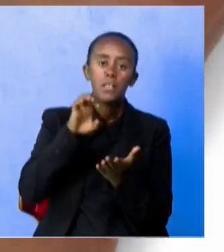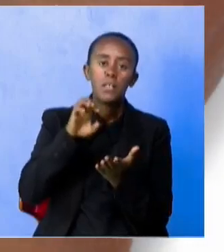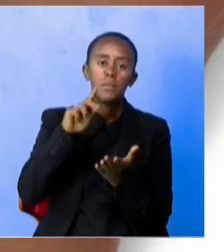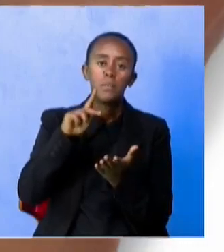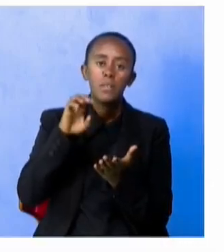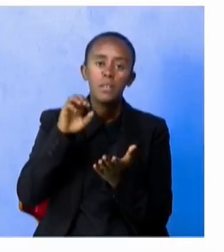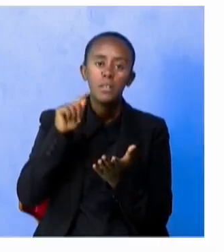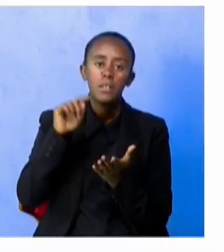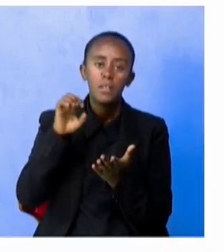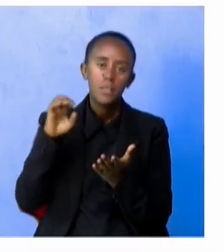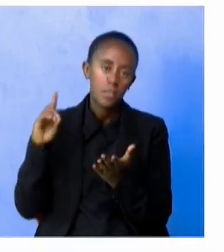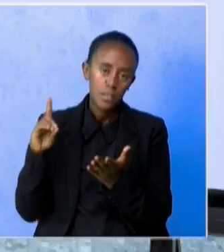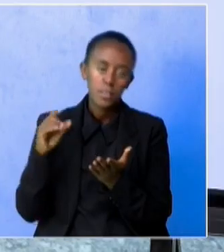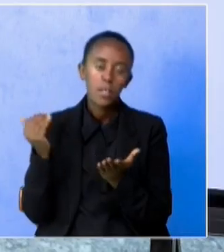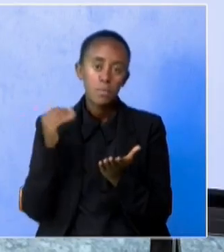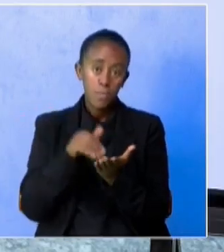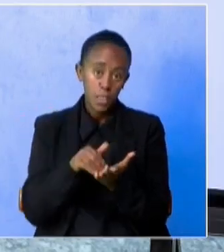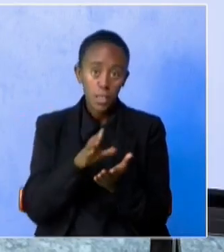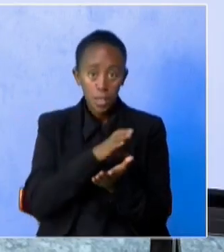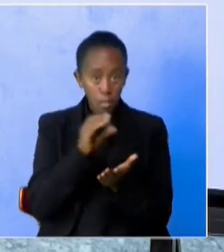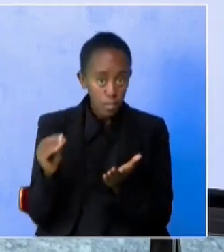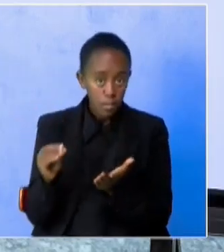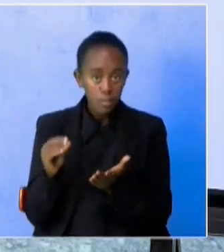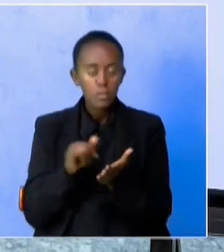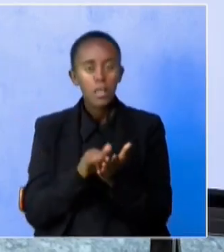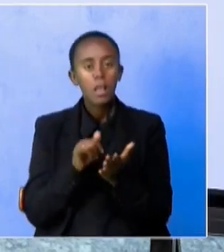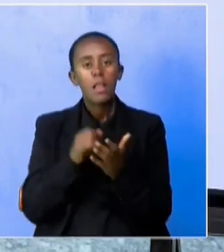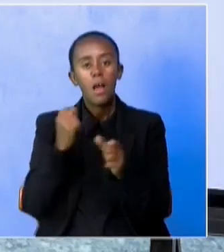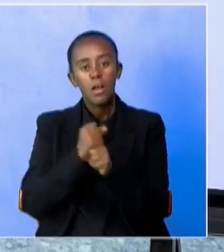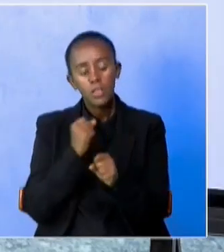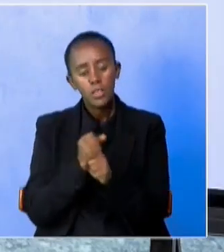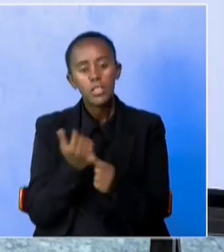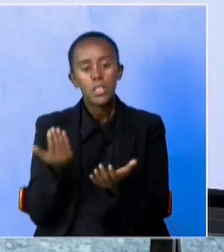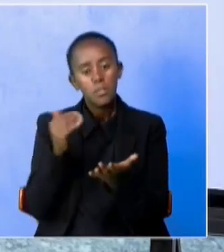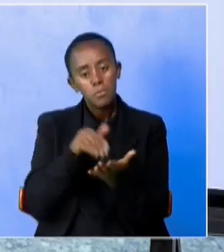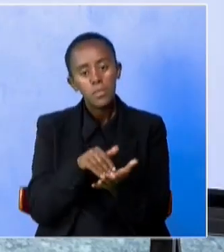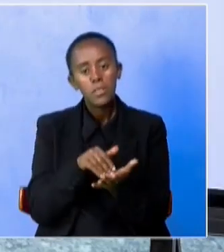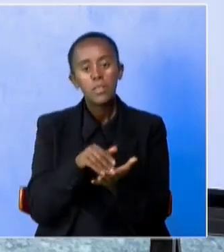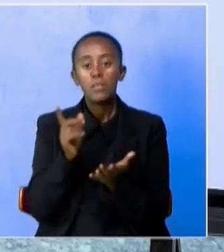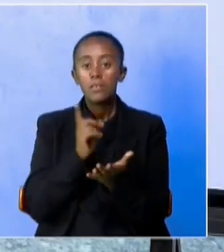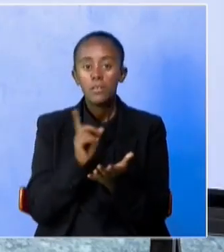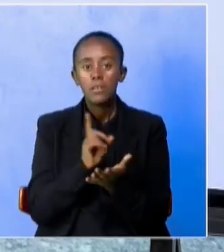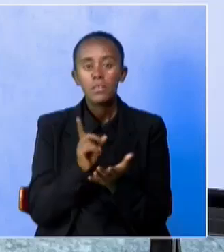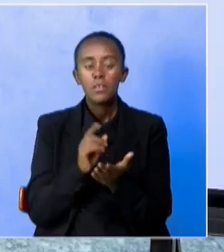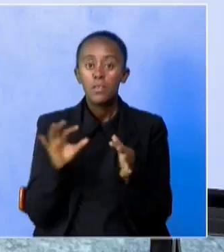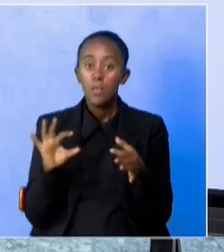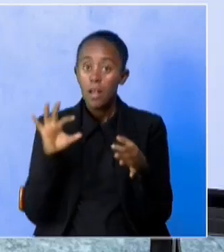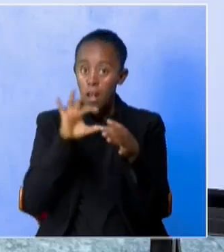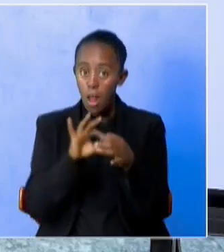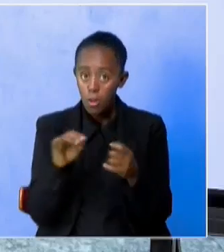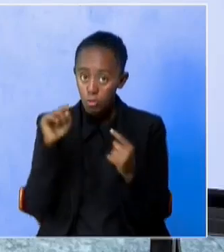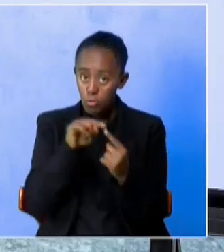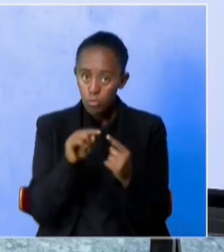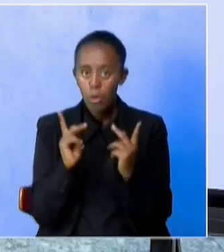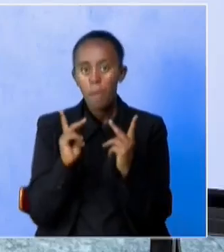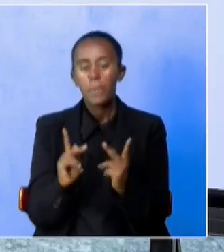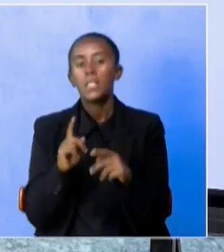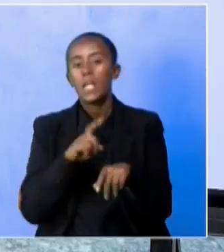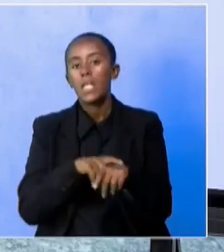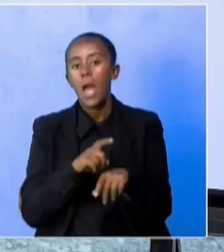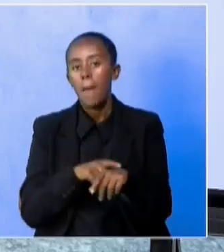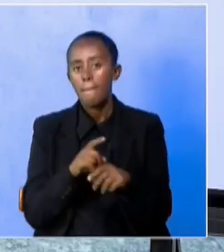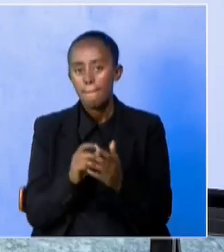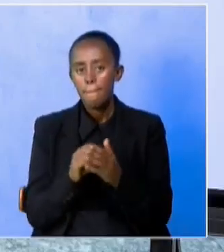And that action that's repeated is what's related to the present time. Let's give an example. For